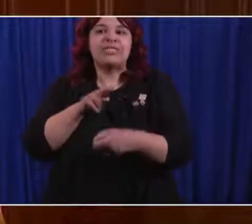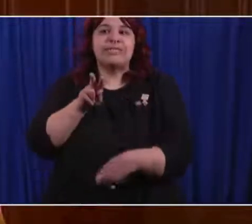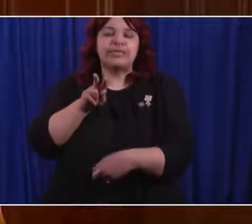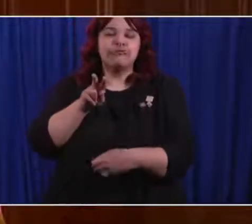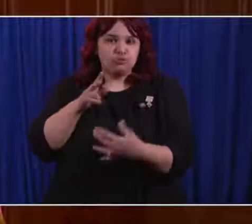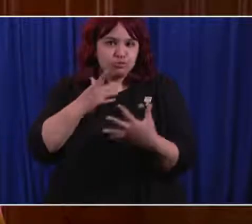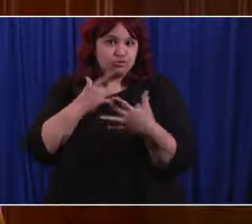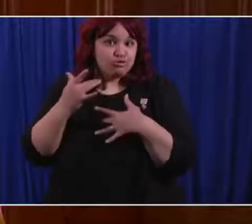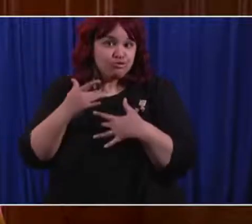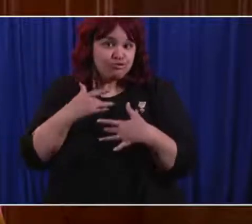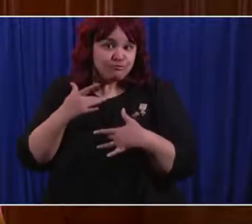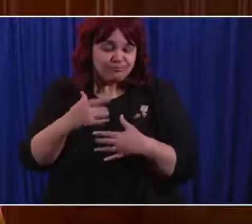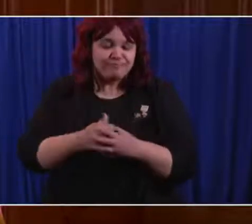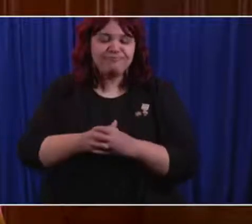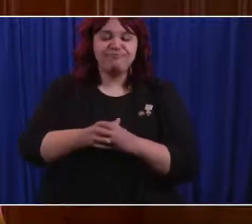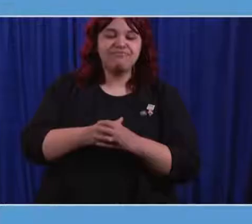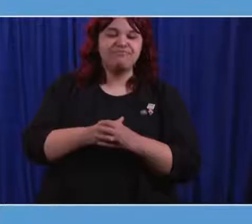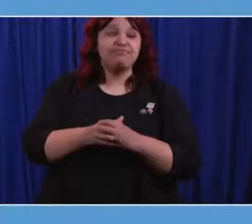this point.